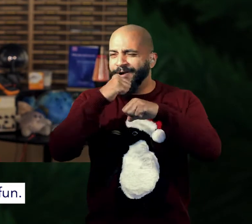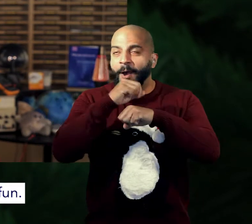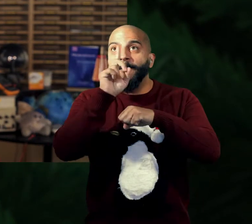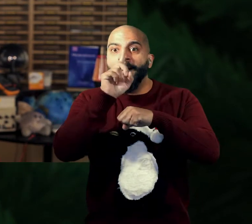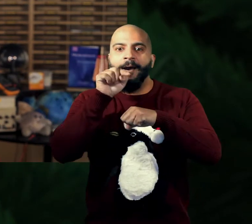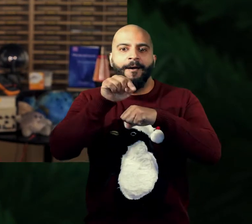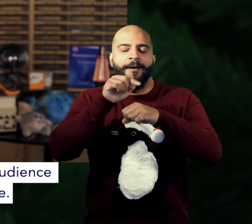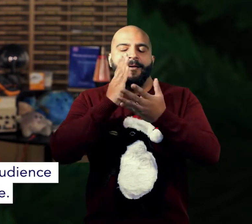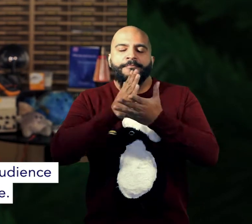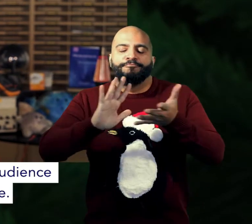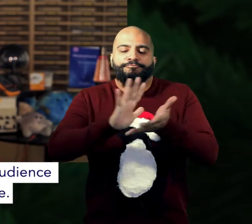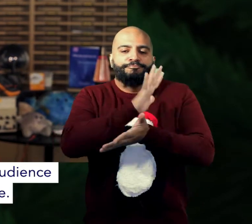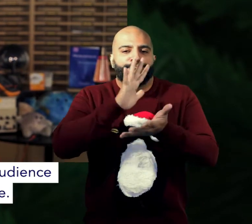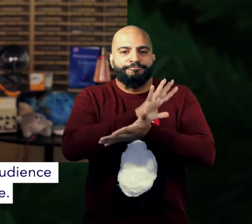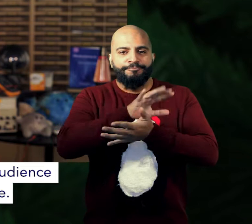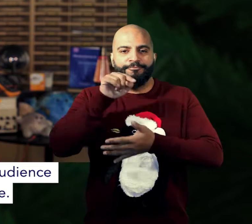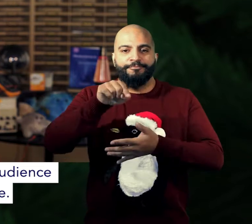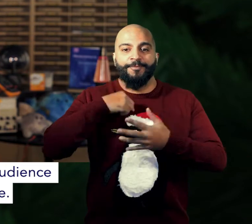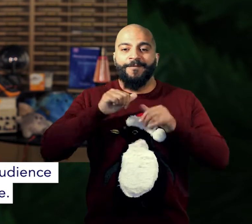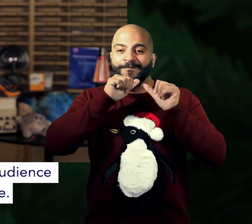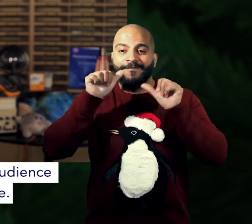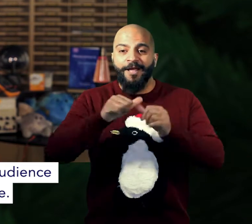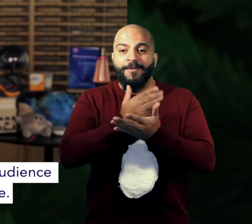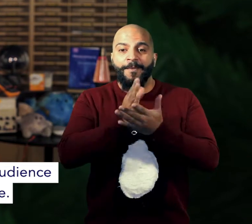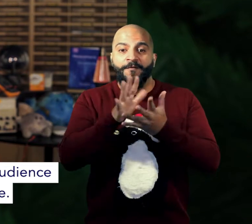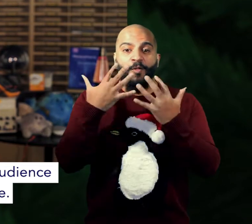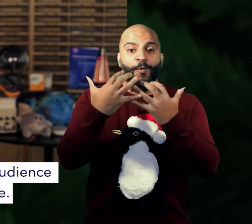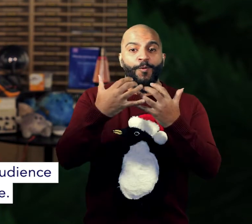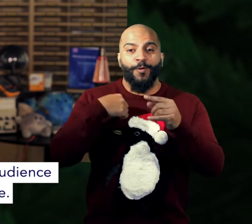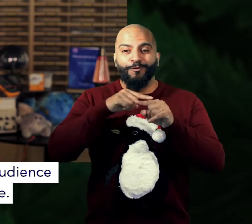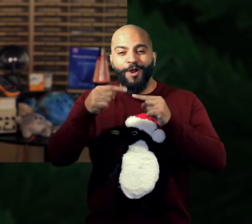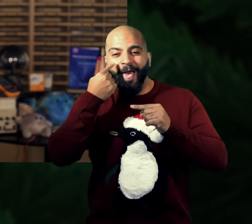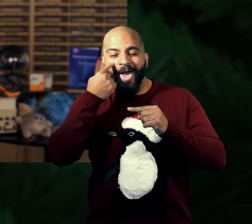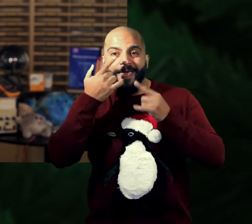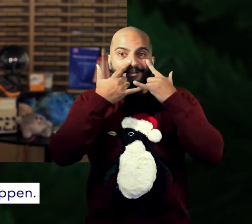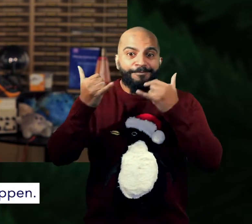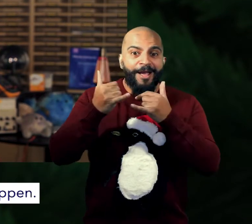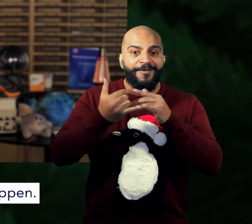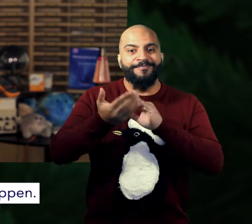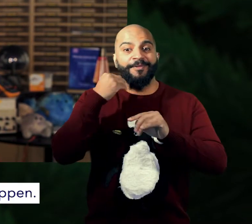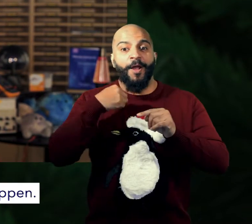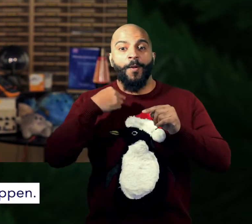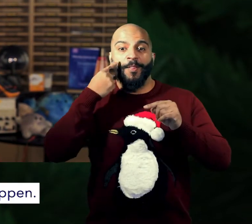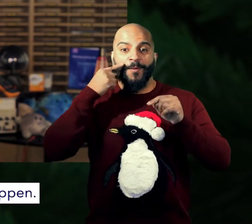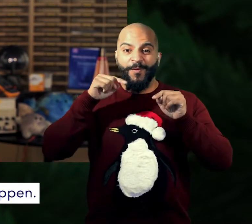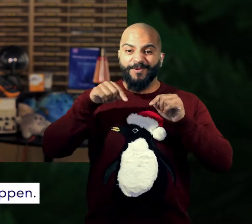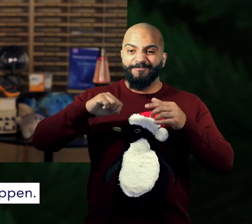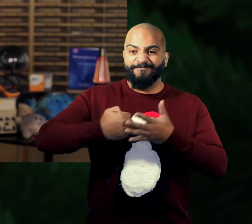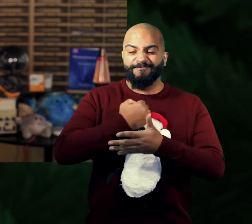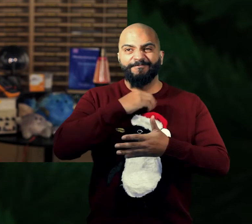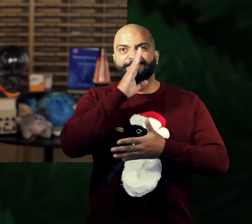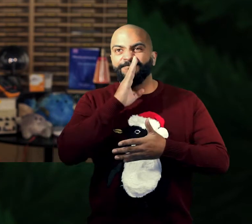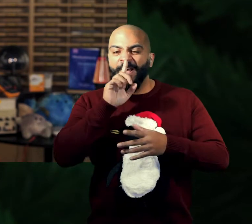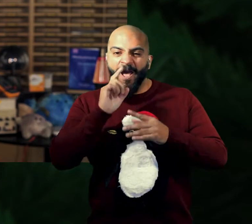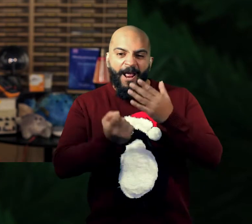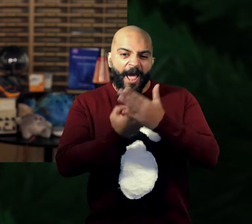amounts of fun. My favourite part is having people from the audience come and try the experiments on stage. And I was feeling sad that that couldn't happen,